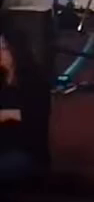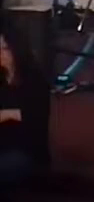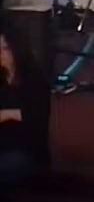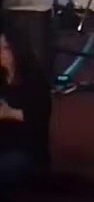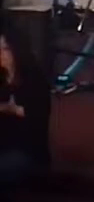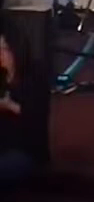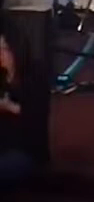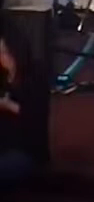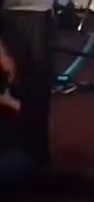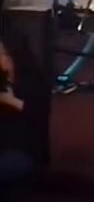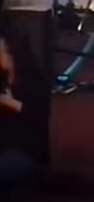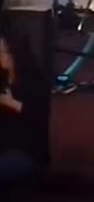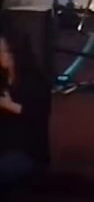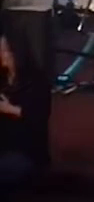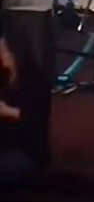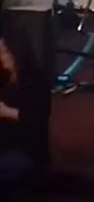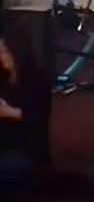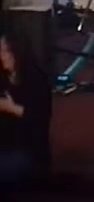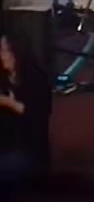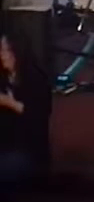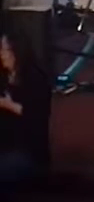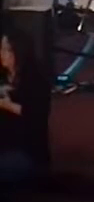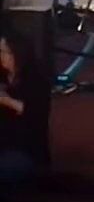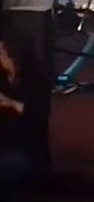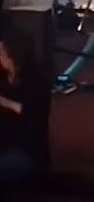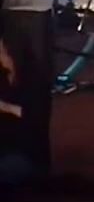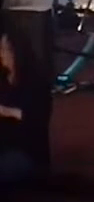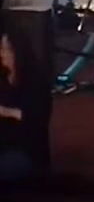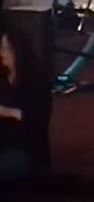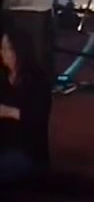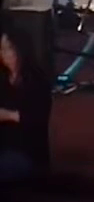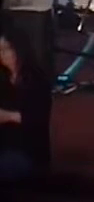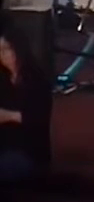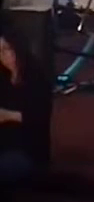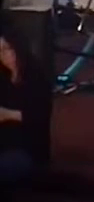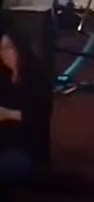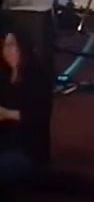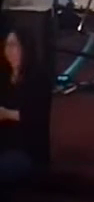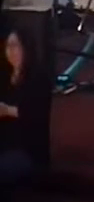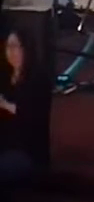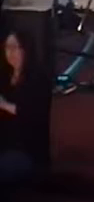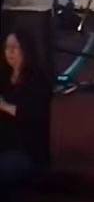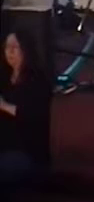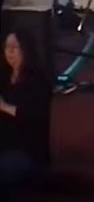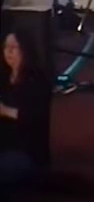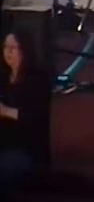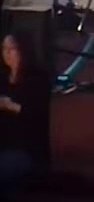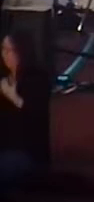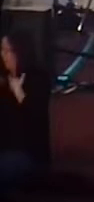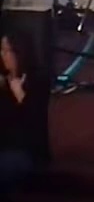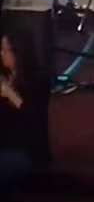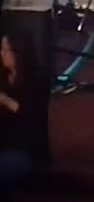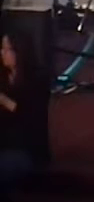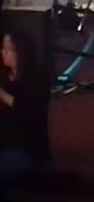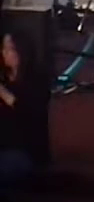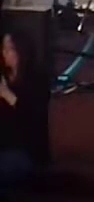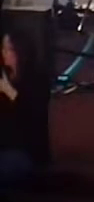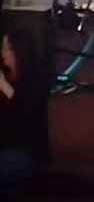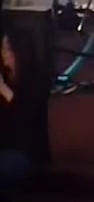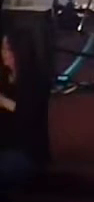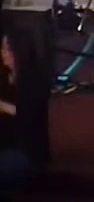want. That's really what God wants you to do. Now, I want you to think about this for a second, right? If you had the perfect